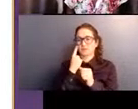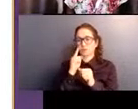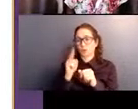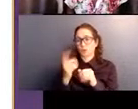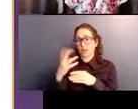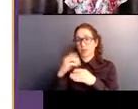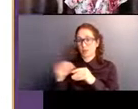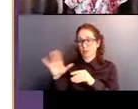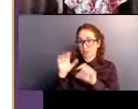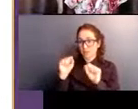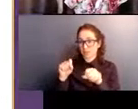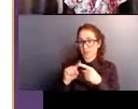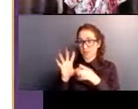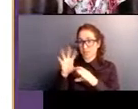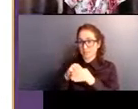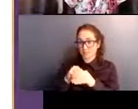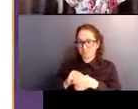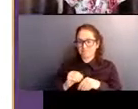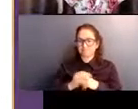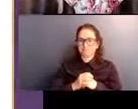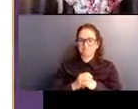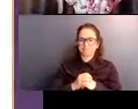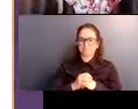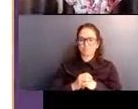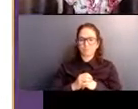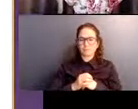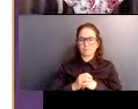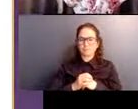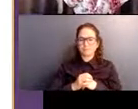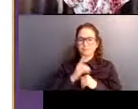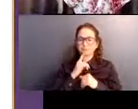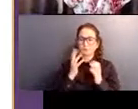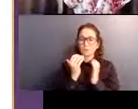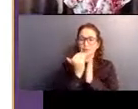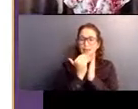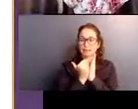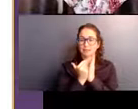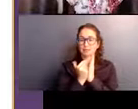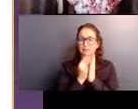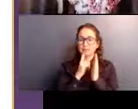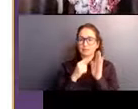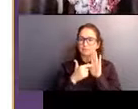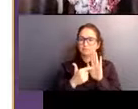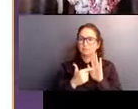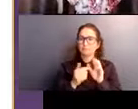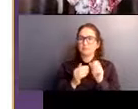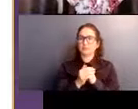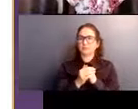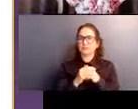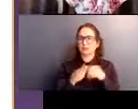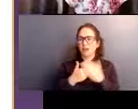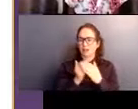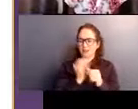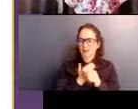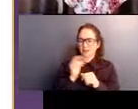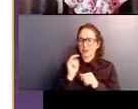their ability to participate. We want these lessons to expose all of our neurodiverse